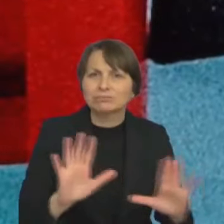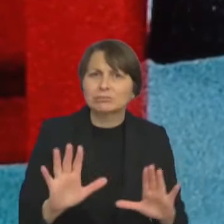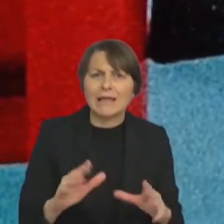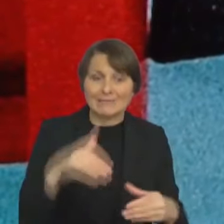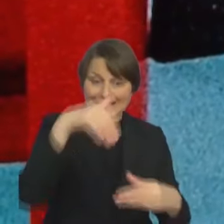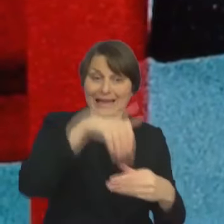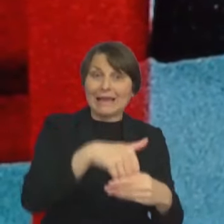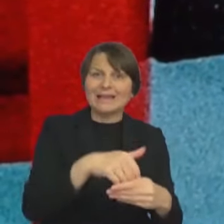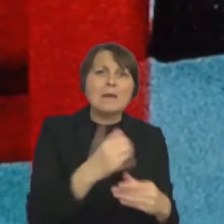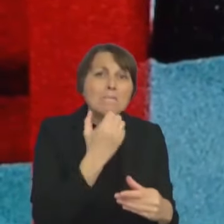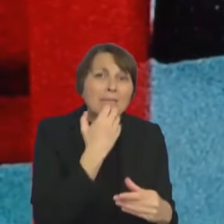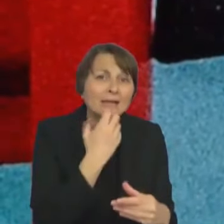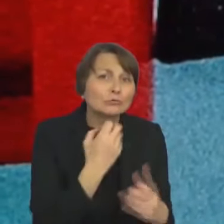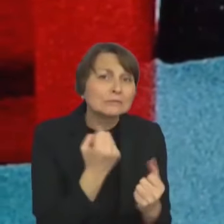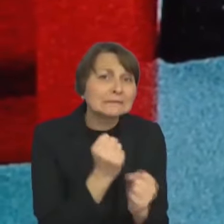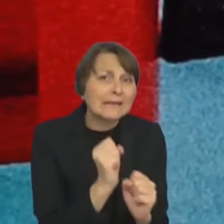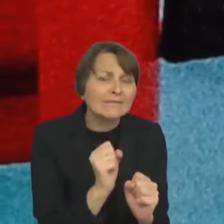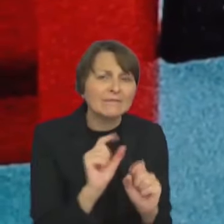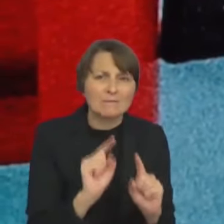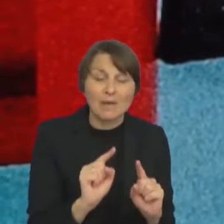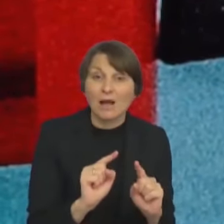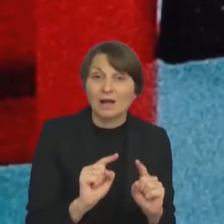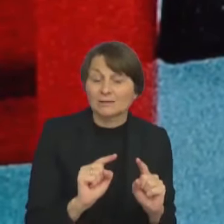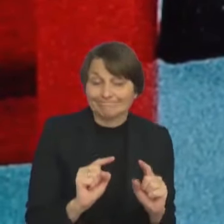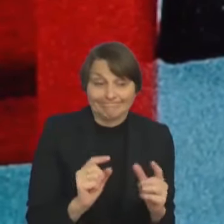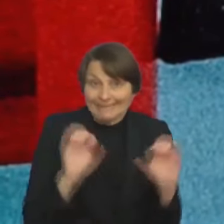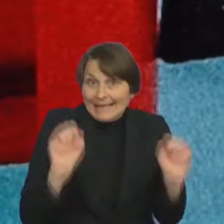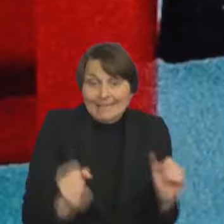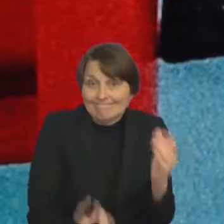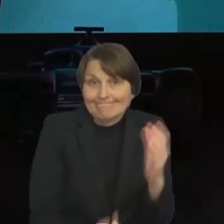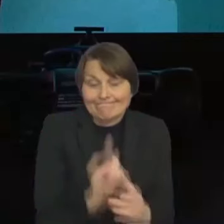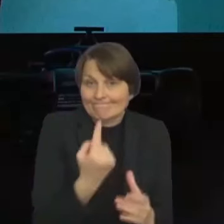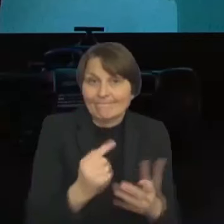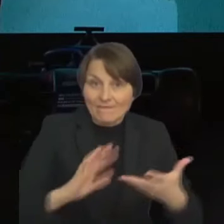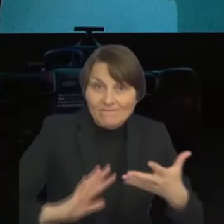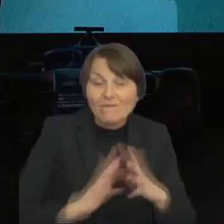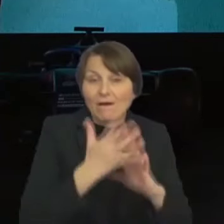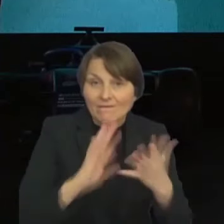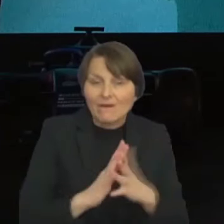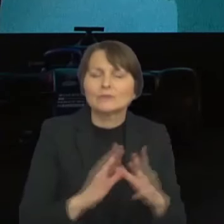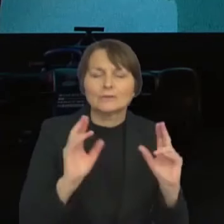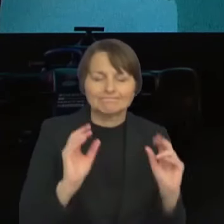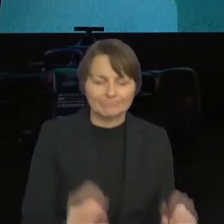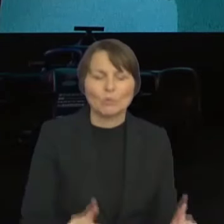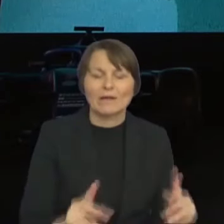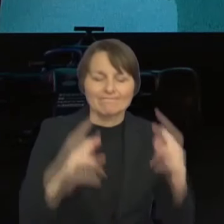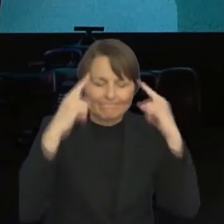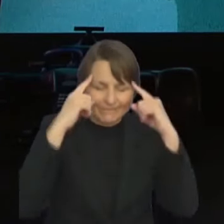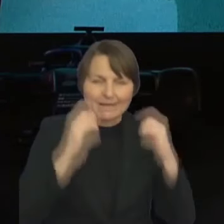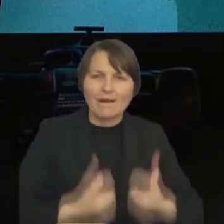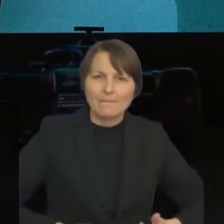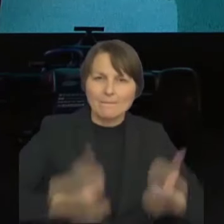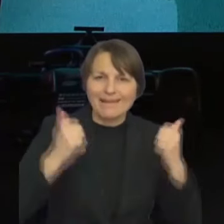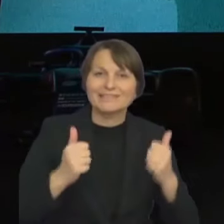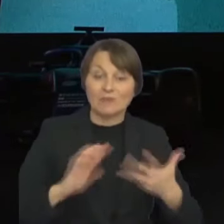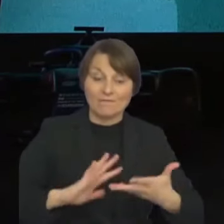batteries, a fire can always be possible. So we have developed a specific fireman's access that makes it possible